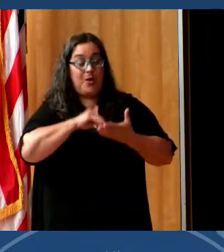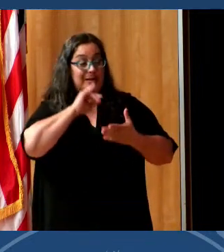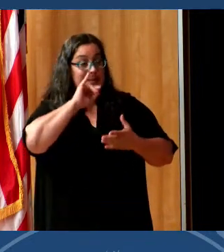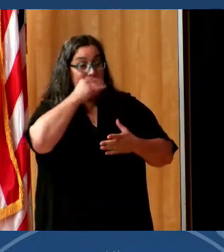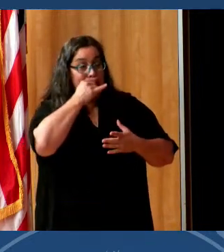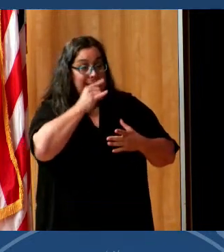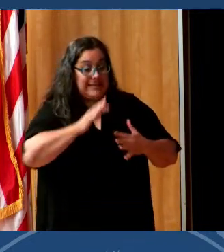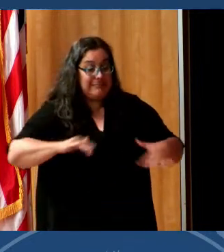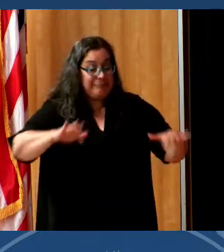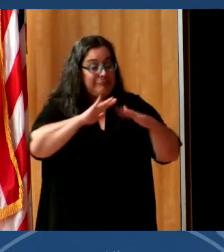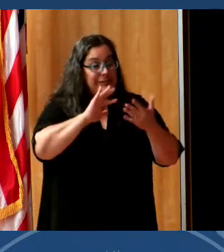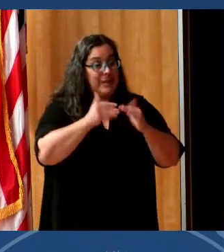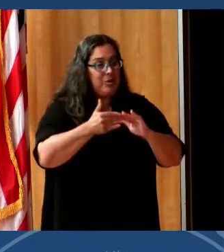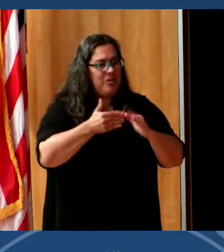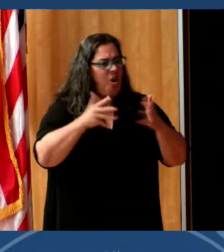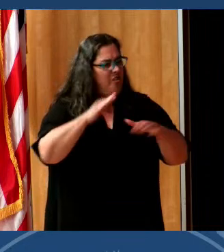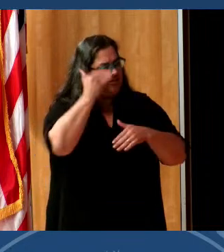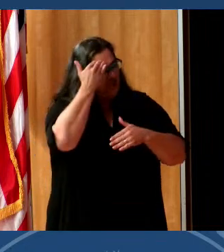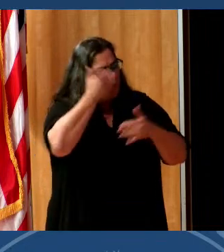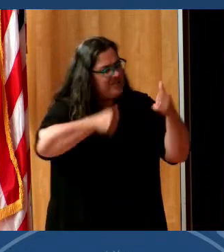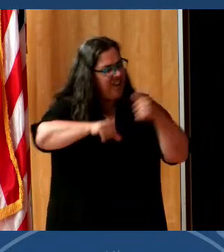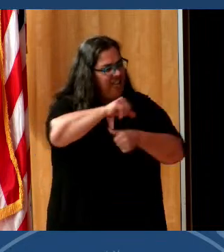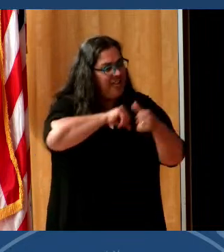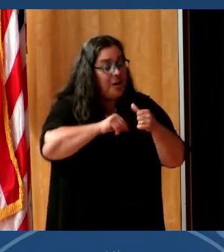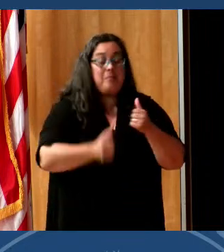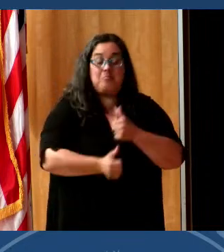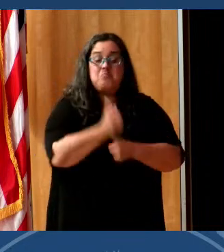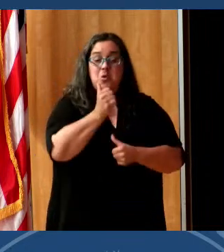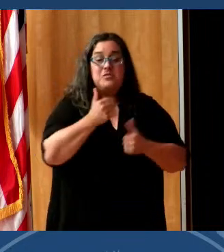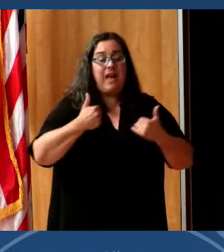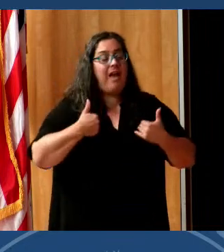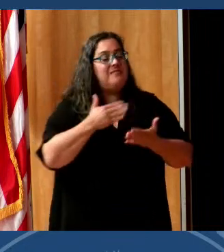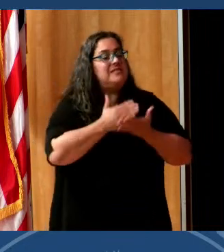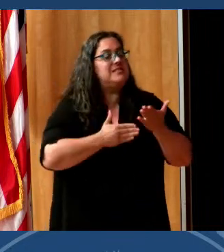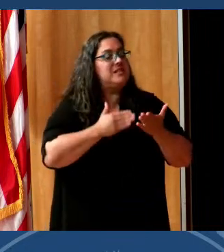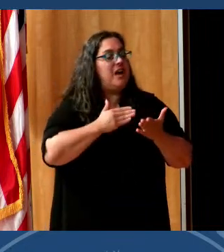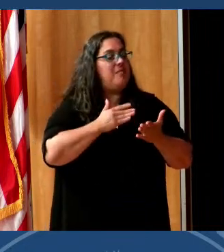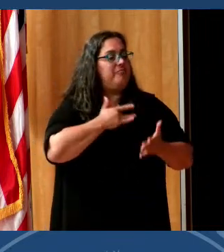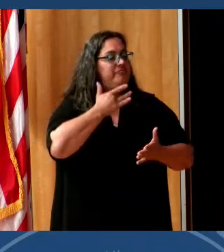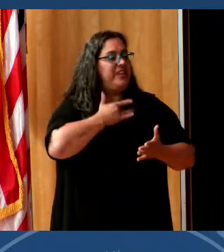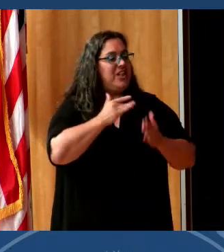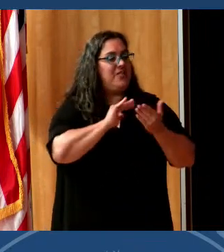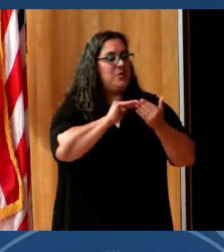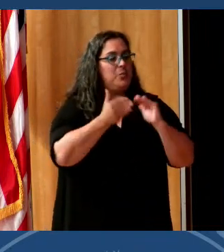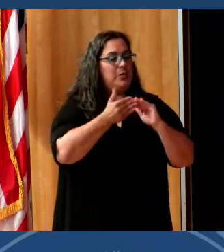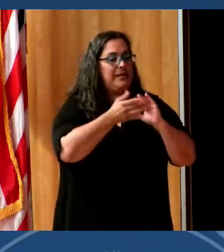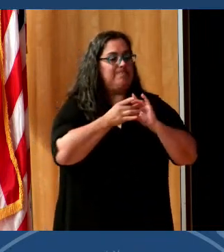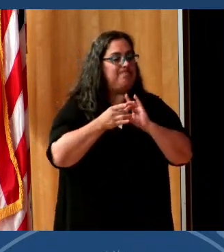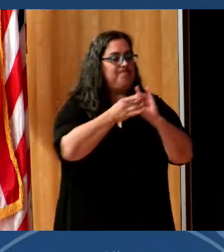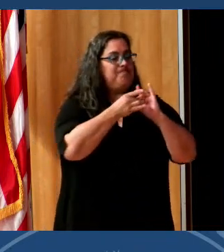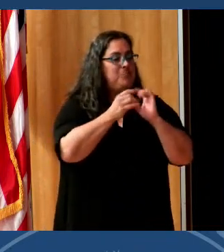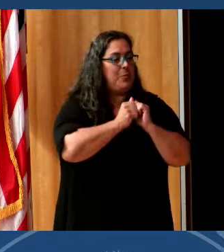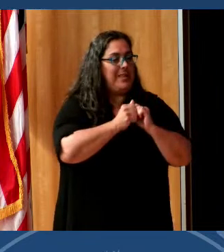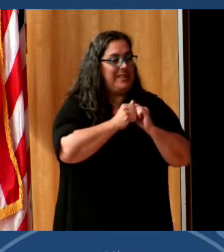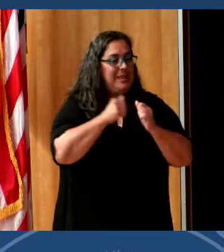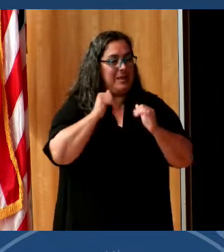neighborhood, some of them knew each other, and most of them had some sense of community with their peers. As they came to camp,